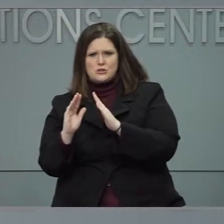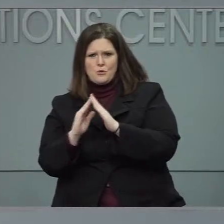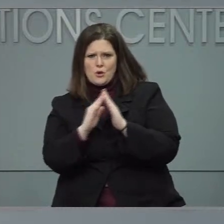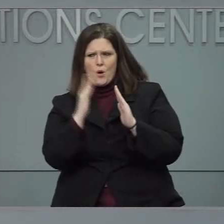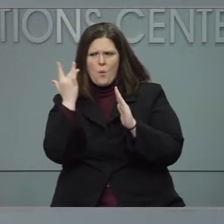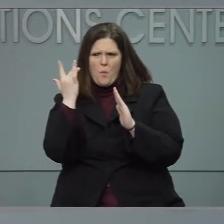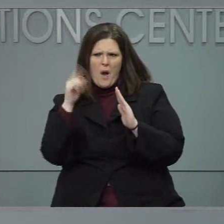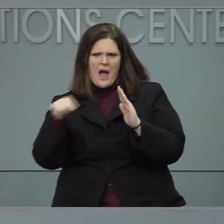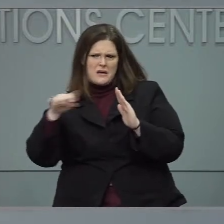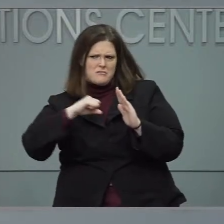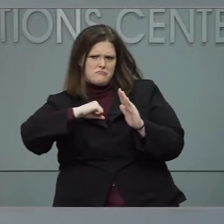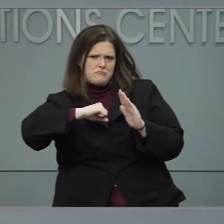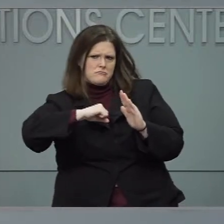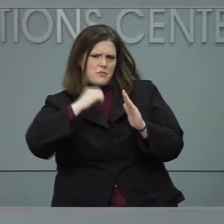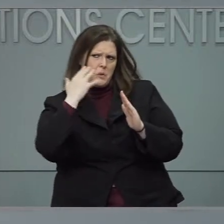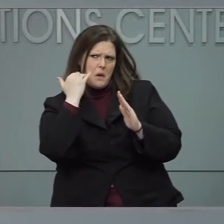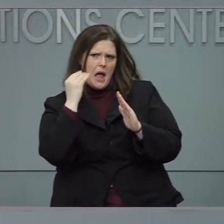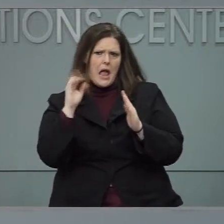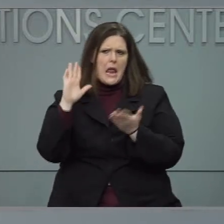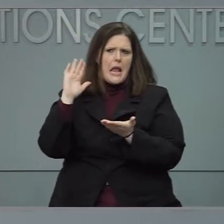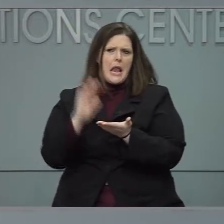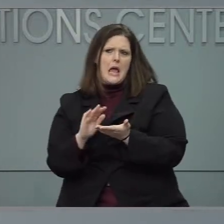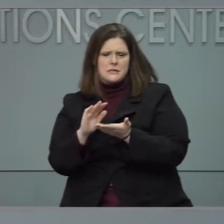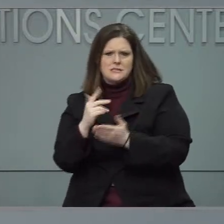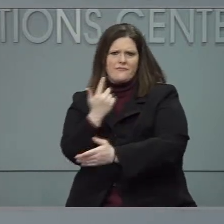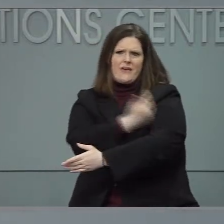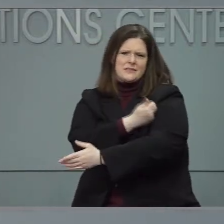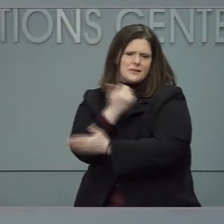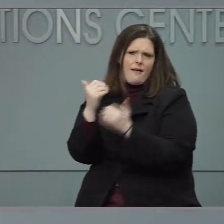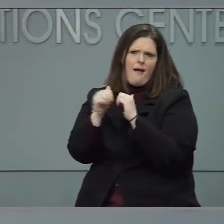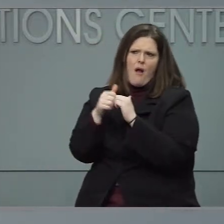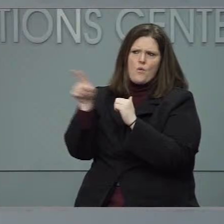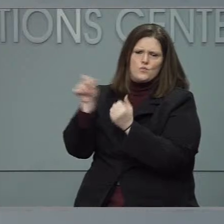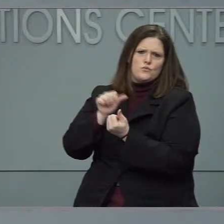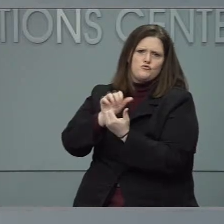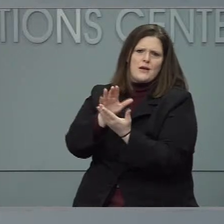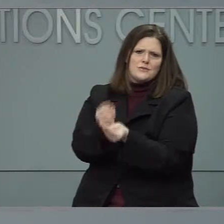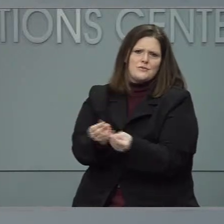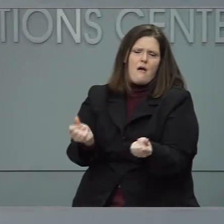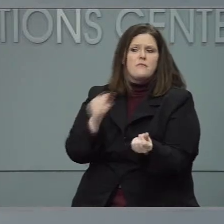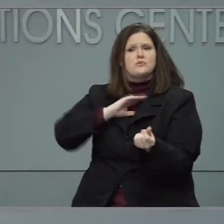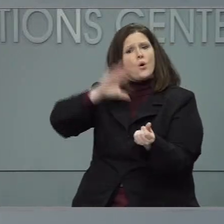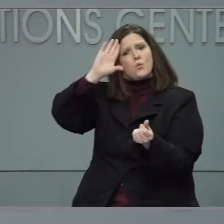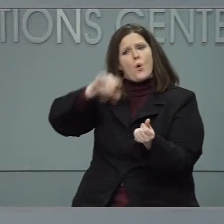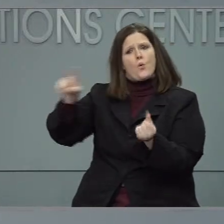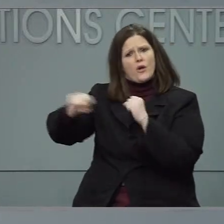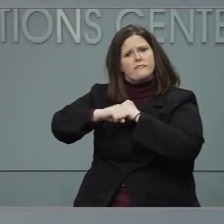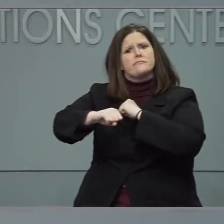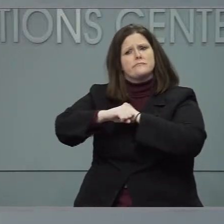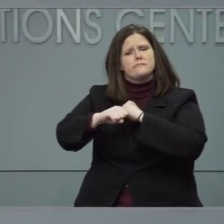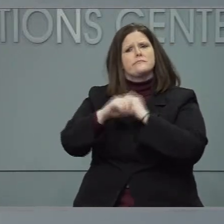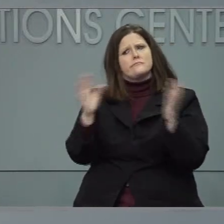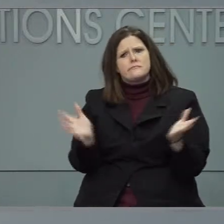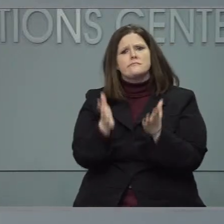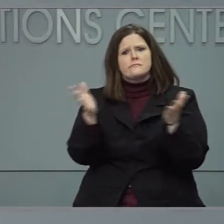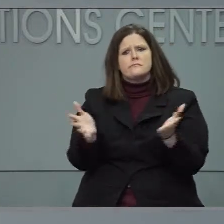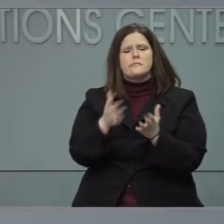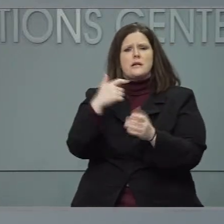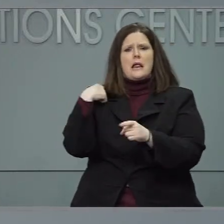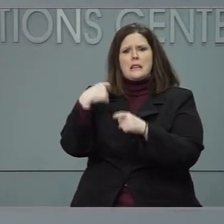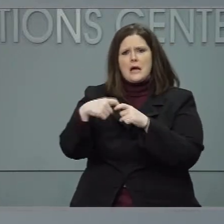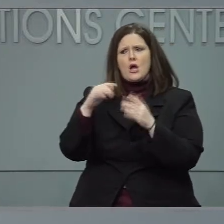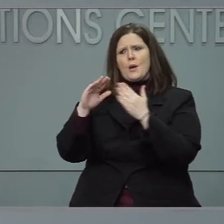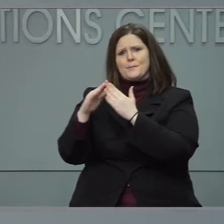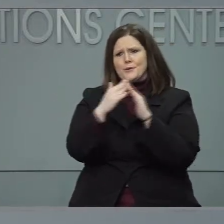the hesitancy that's going on here, and what is being done additionally to address that? Because I know you guys have been doing a lot to address the Latinx community